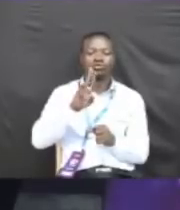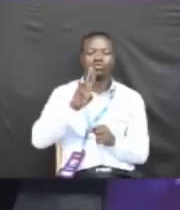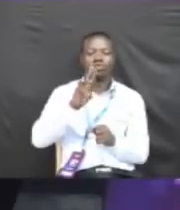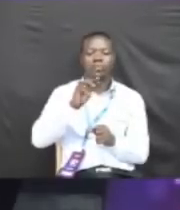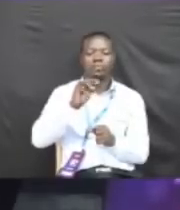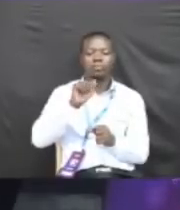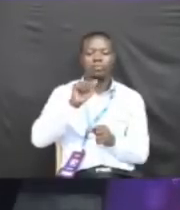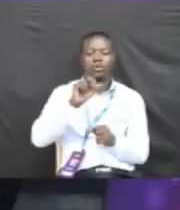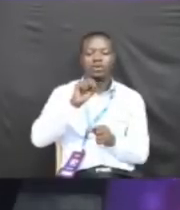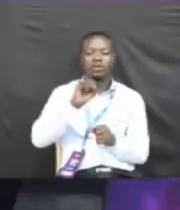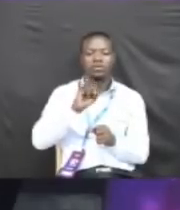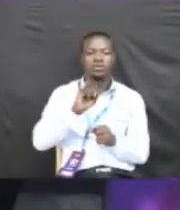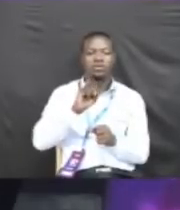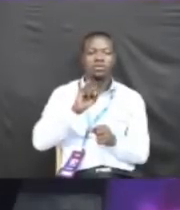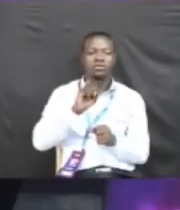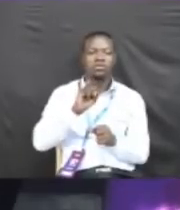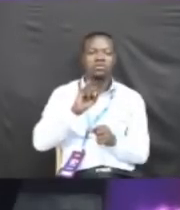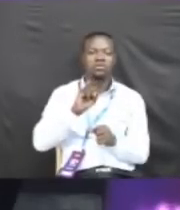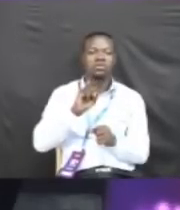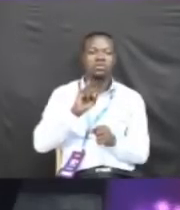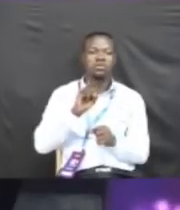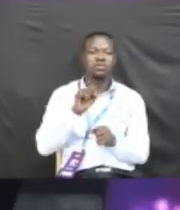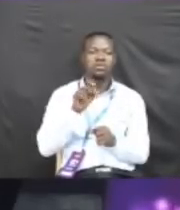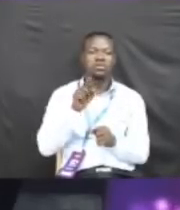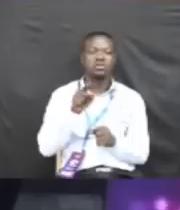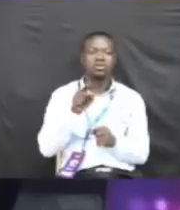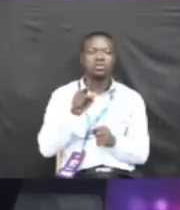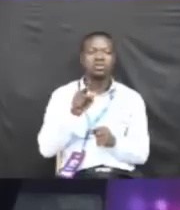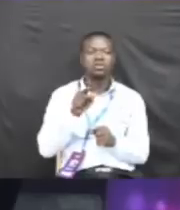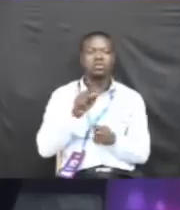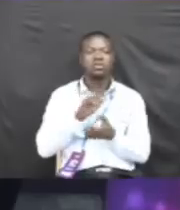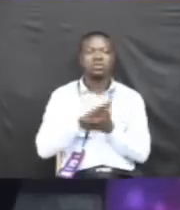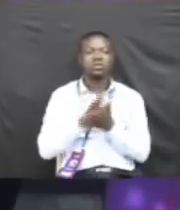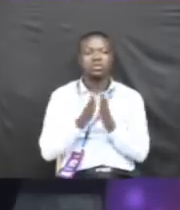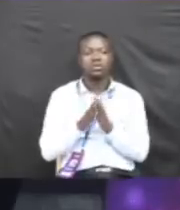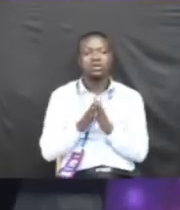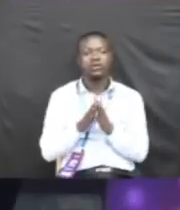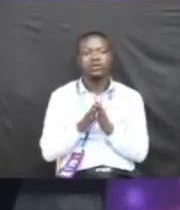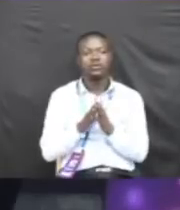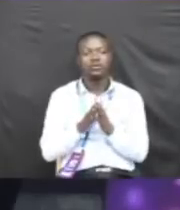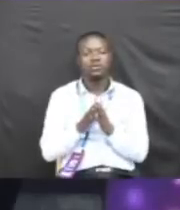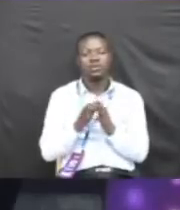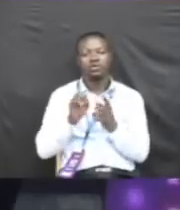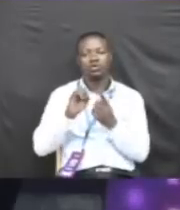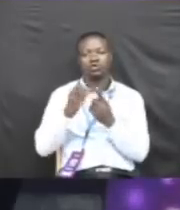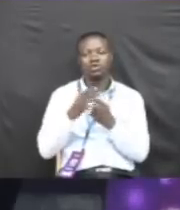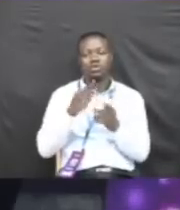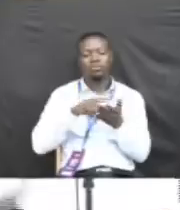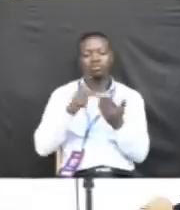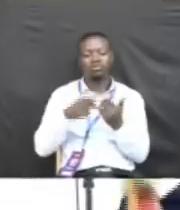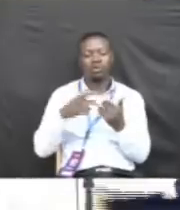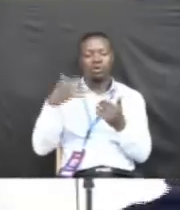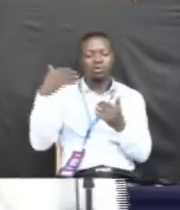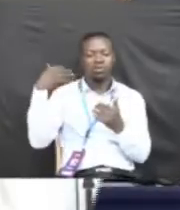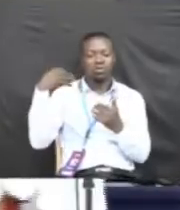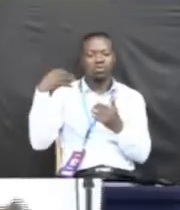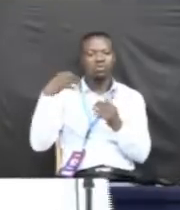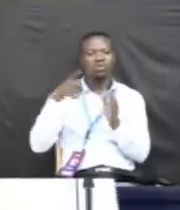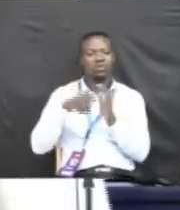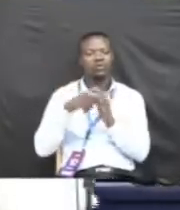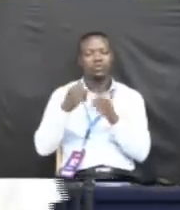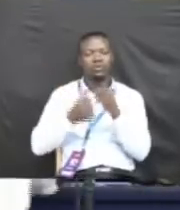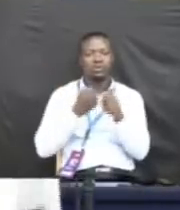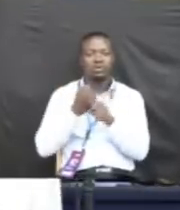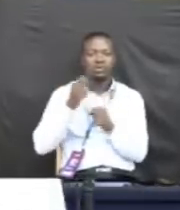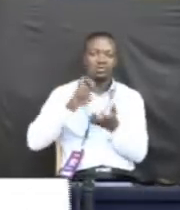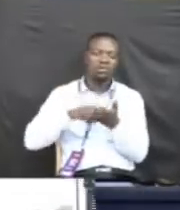the first ofum Hassam was agile the social program host of the year for the year